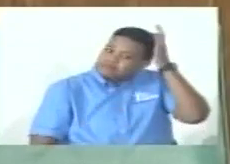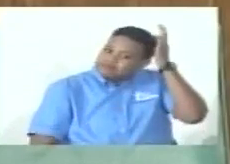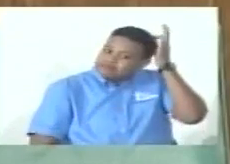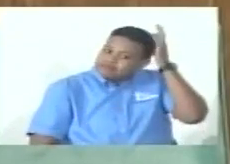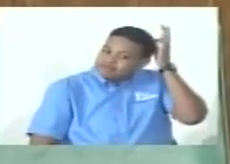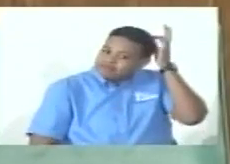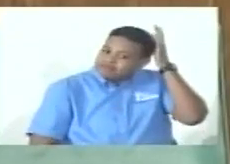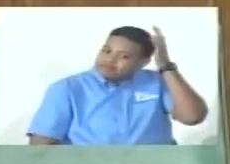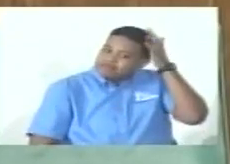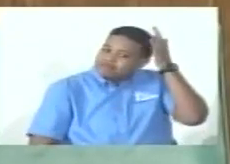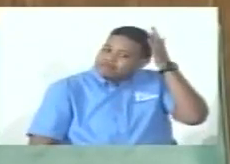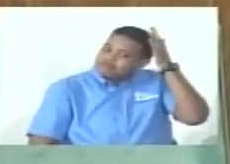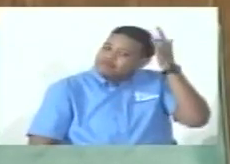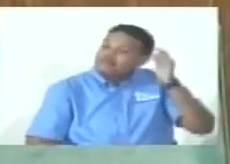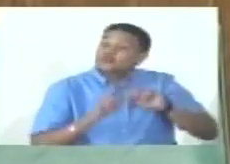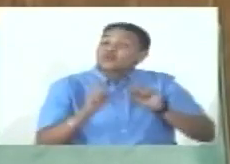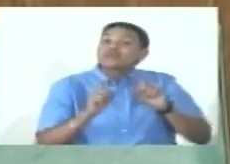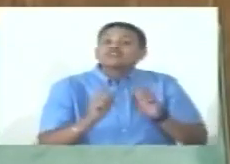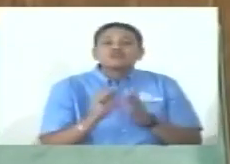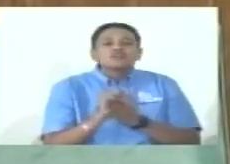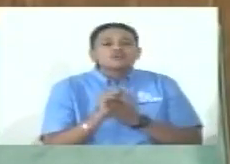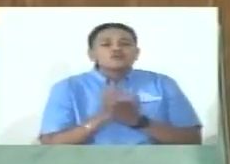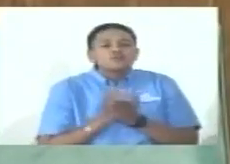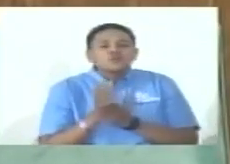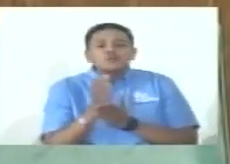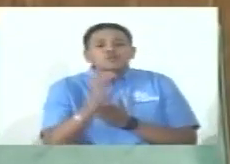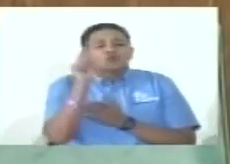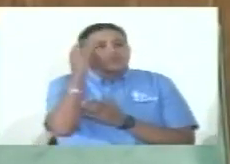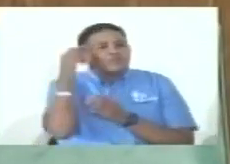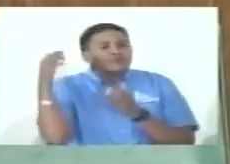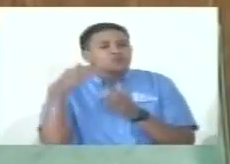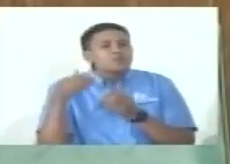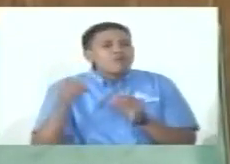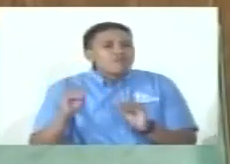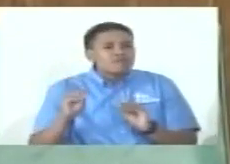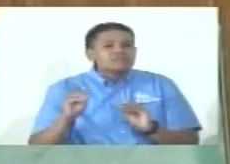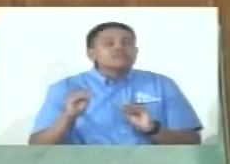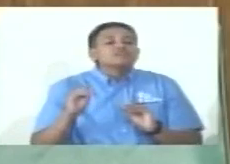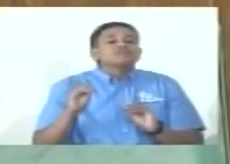rooted through the Cabinet Office, answers are given,